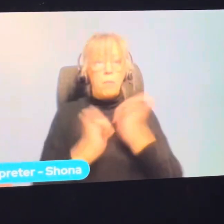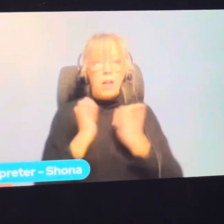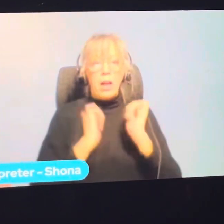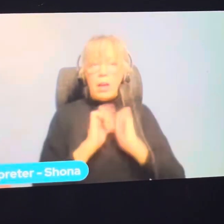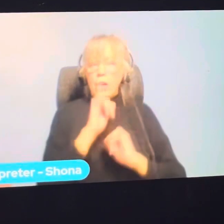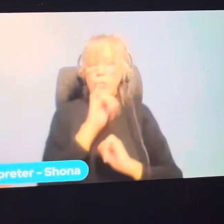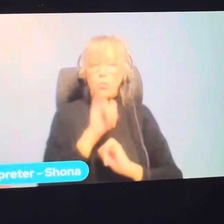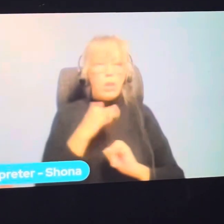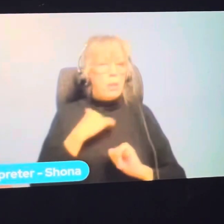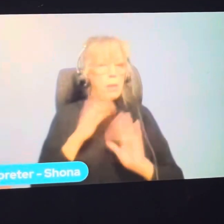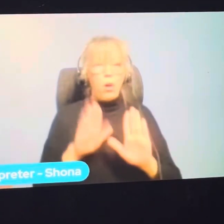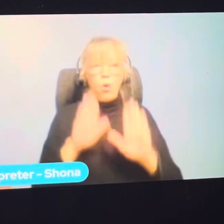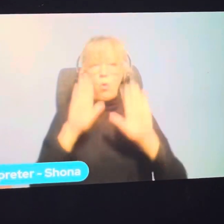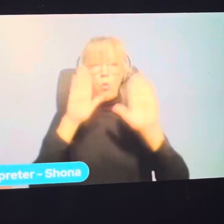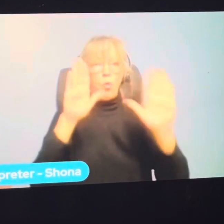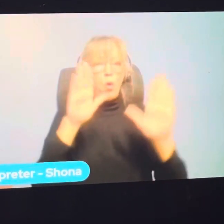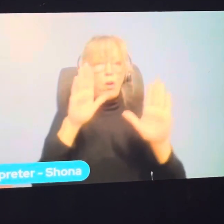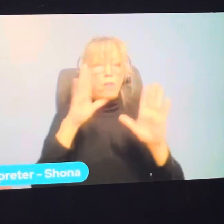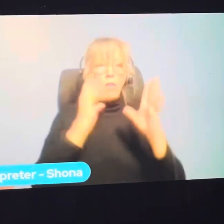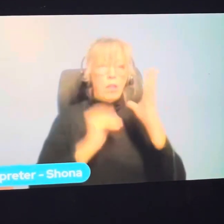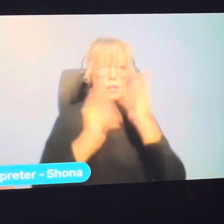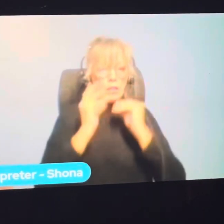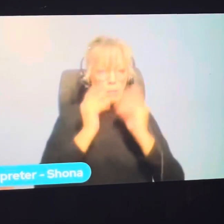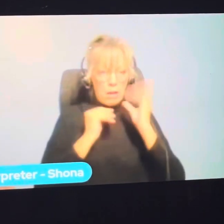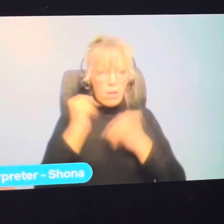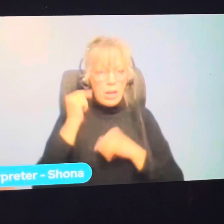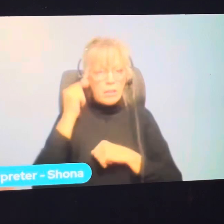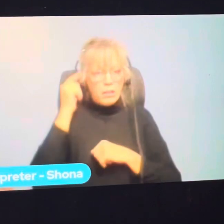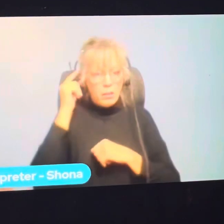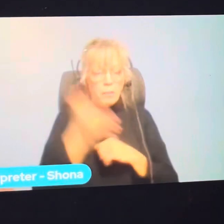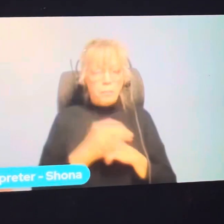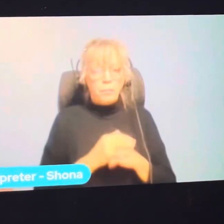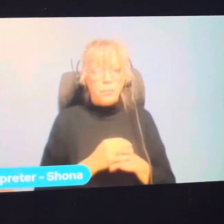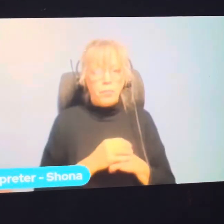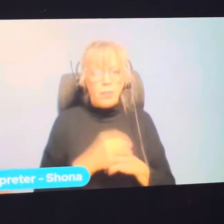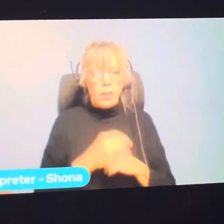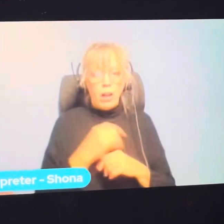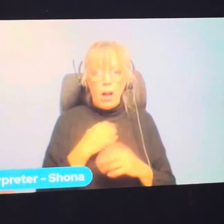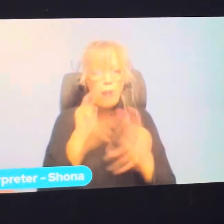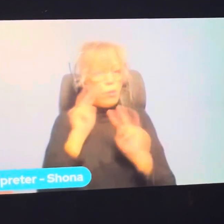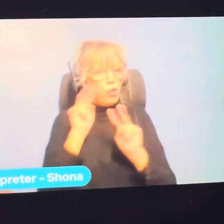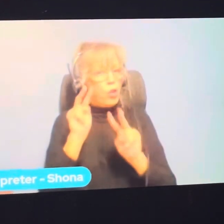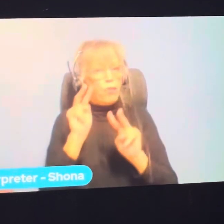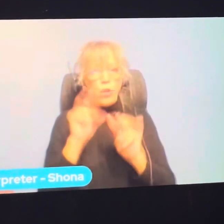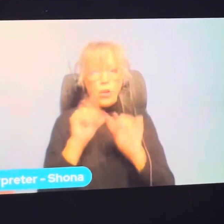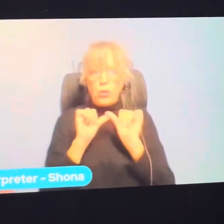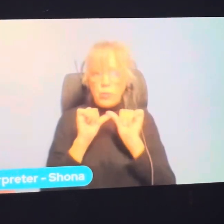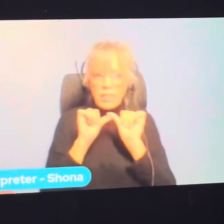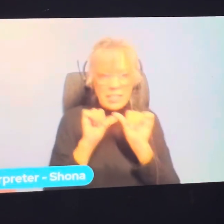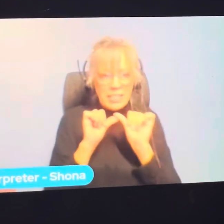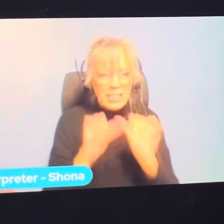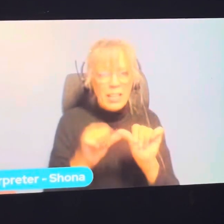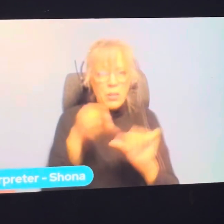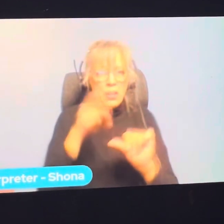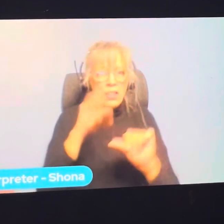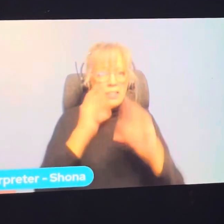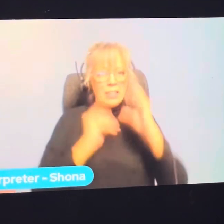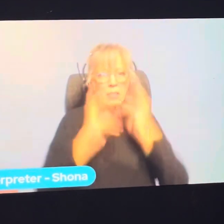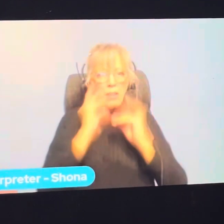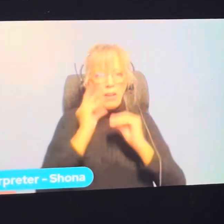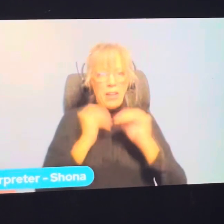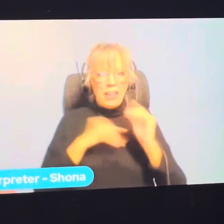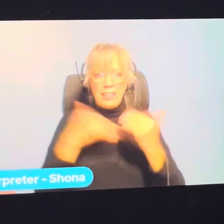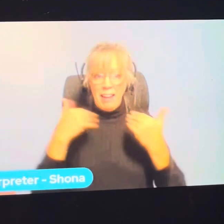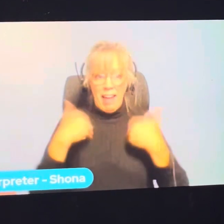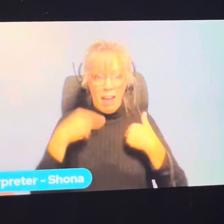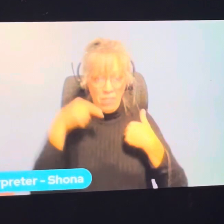journey, and we look forward to continuing this journey and having this dream come to the stage.